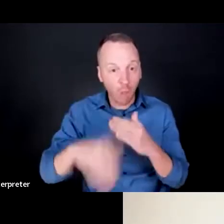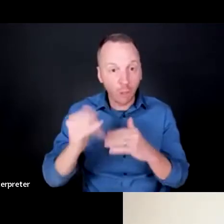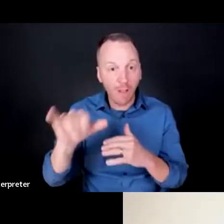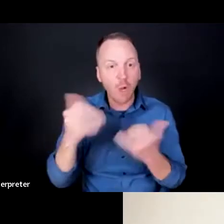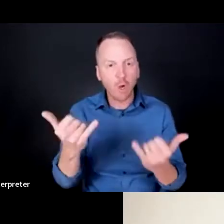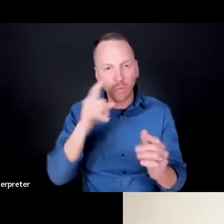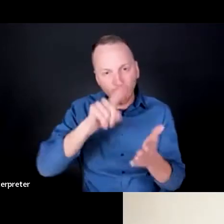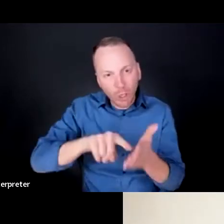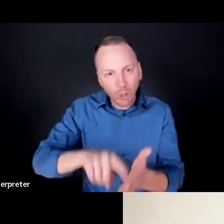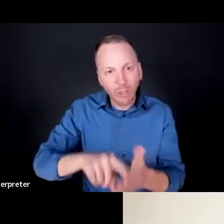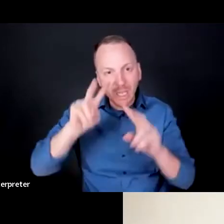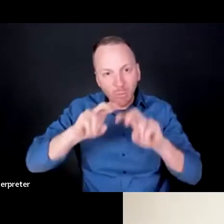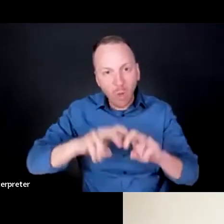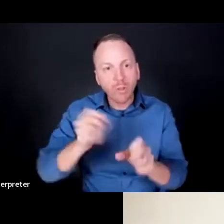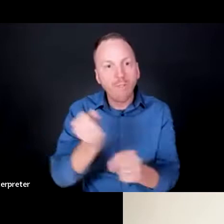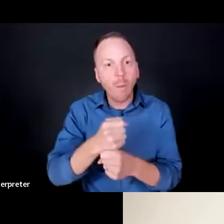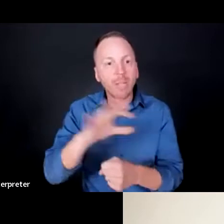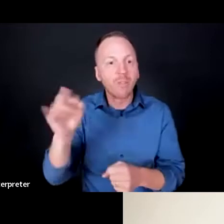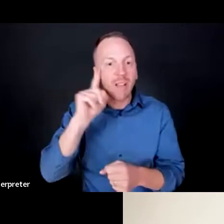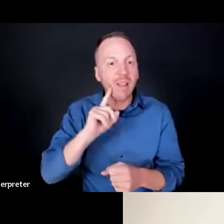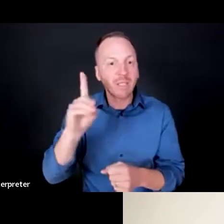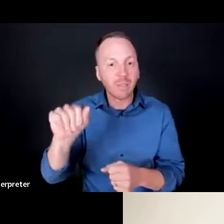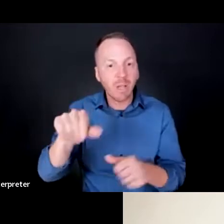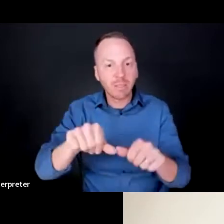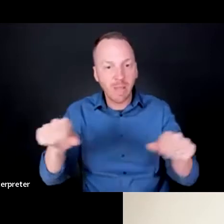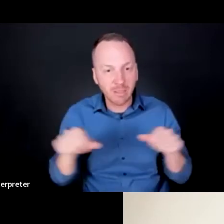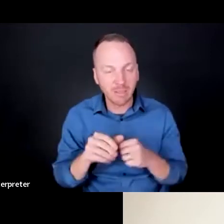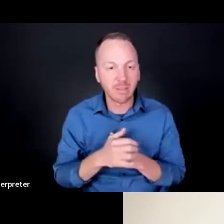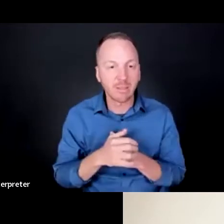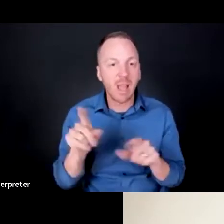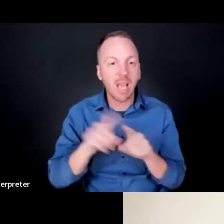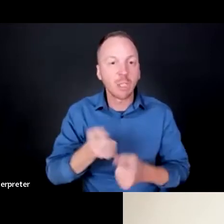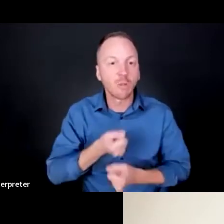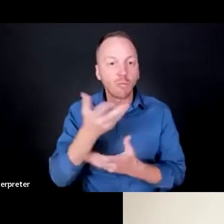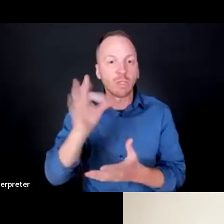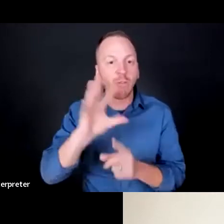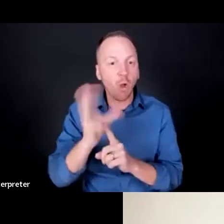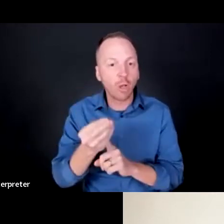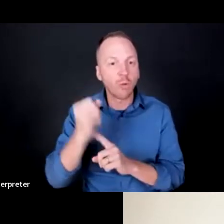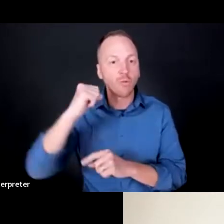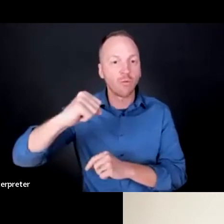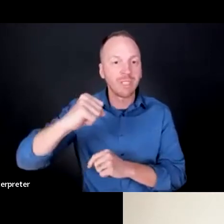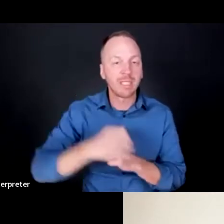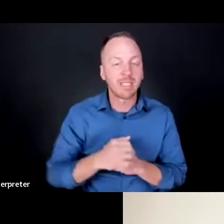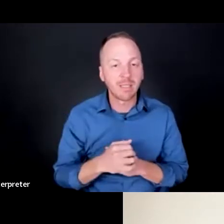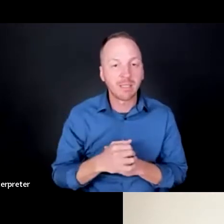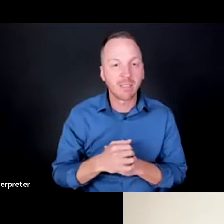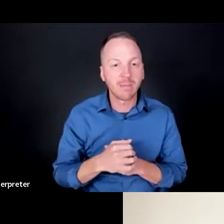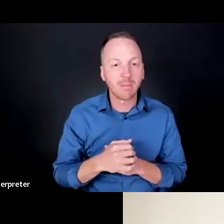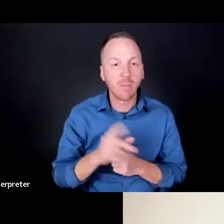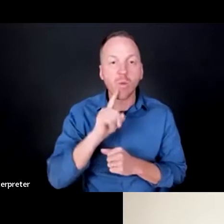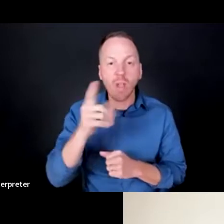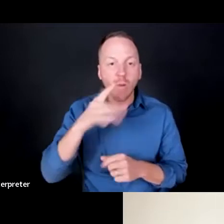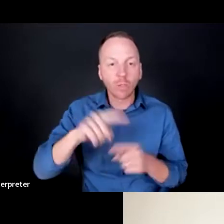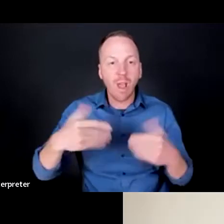current research explores the formation of deaf and disability spaces as expressions of cultural resistance. So I'm really